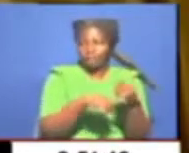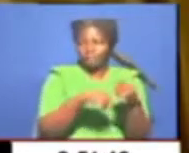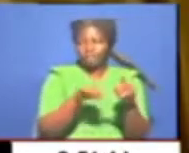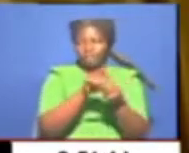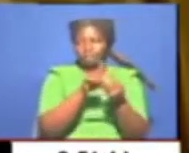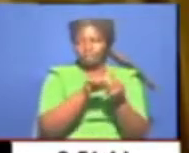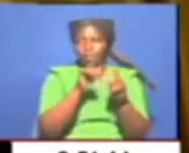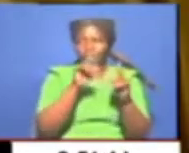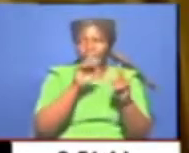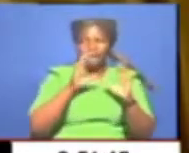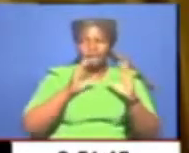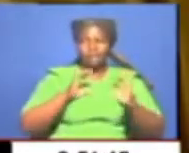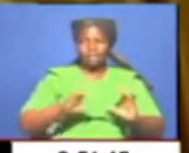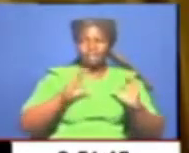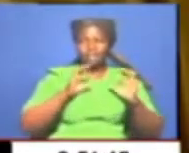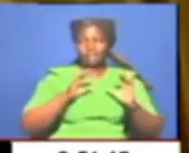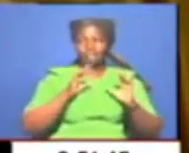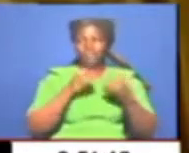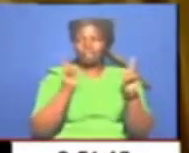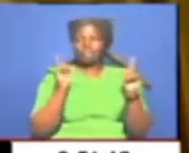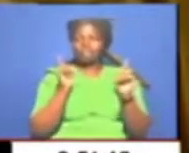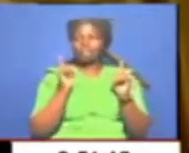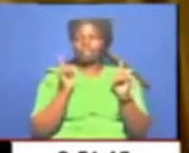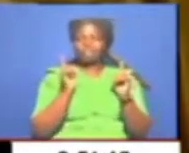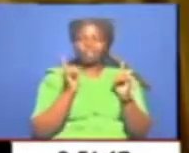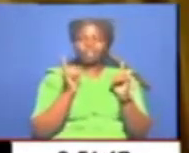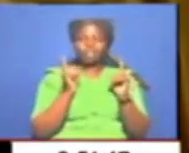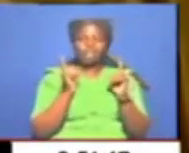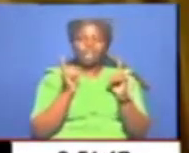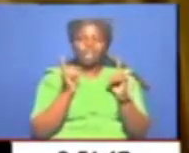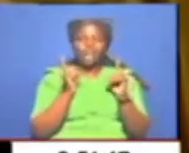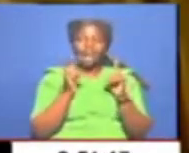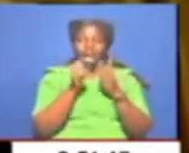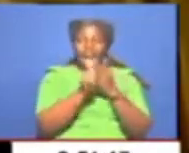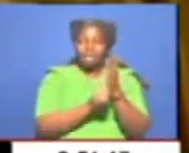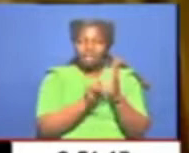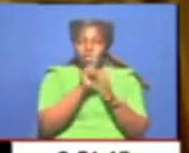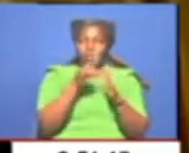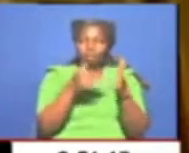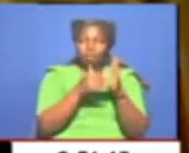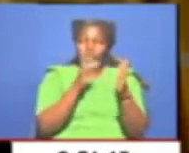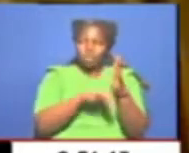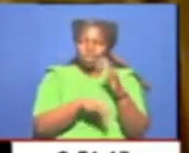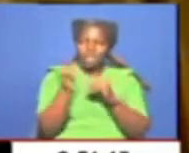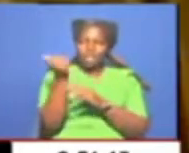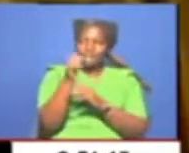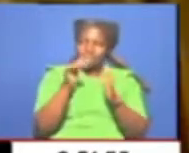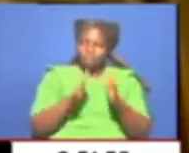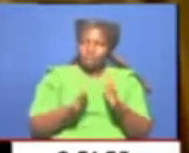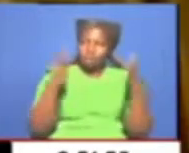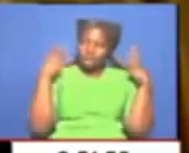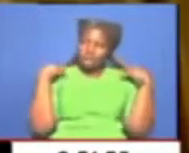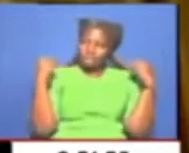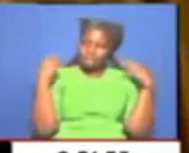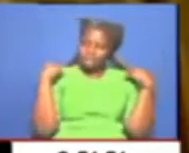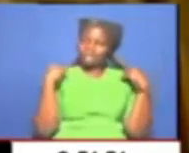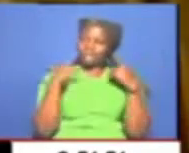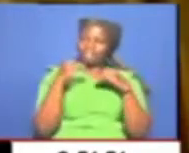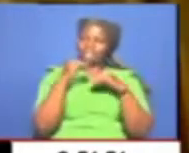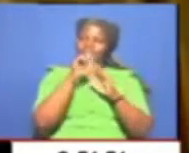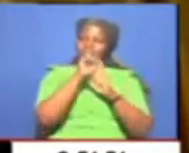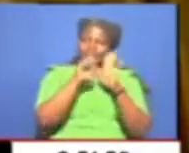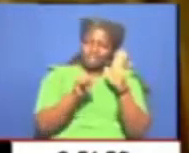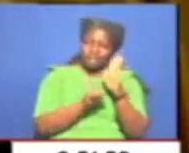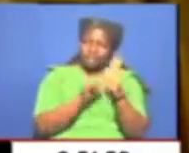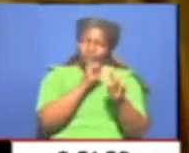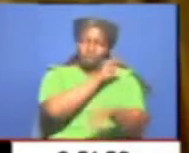Clause 2 prohibits is any person exercising state authority except as authorized under